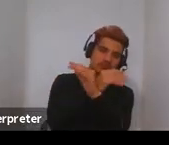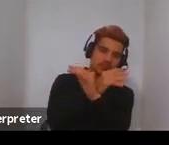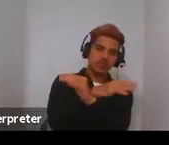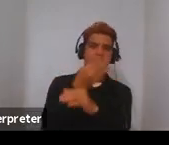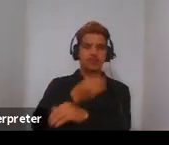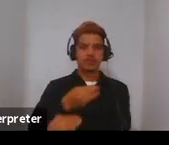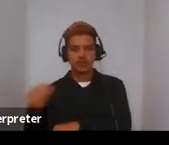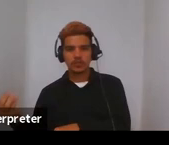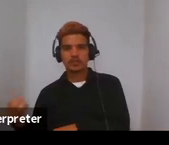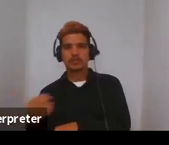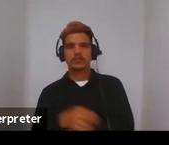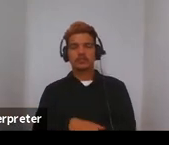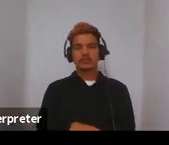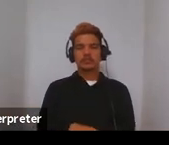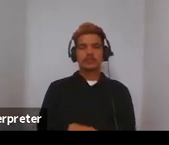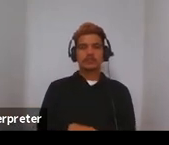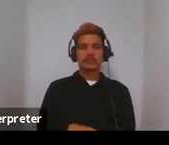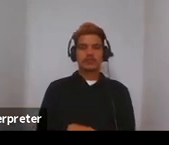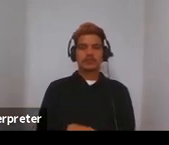materials.